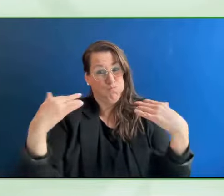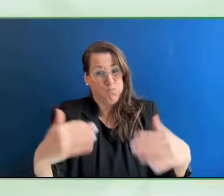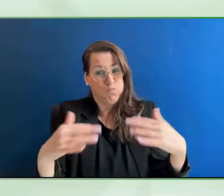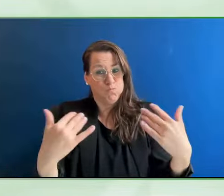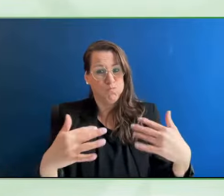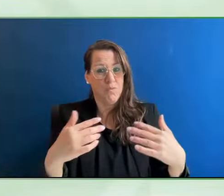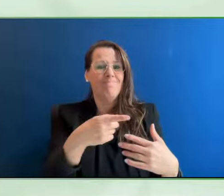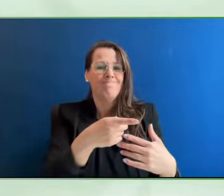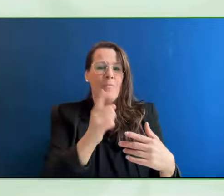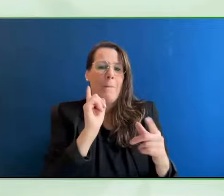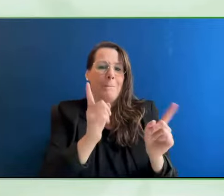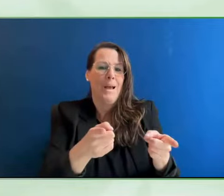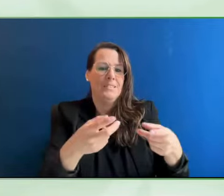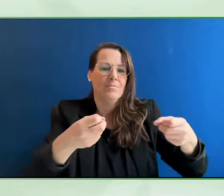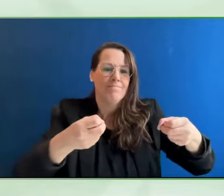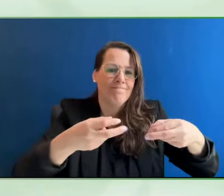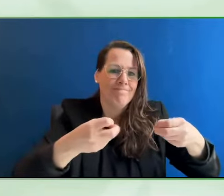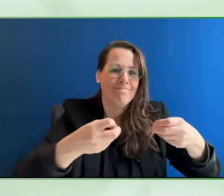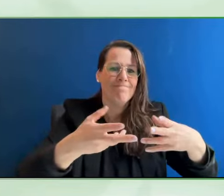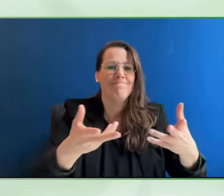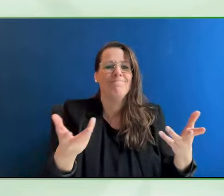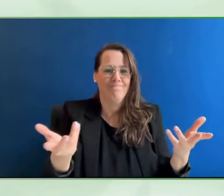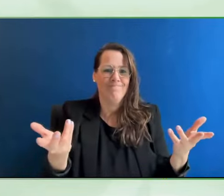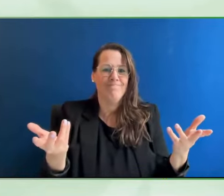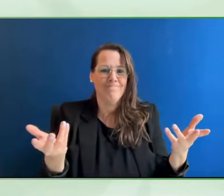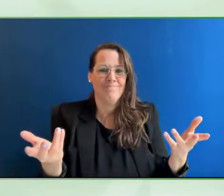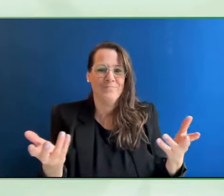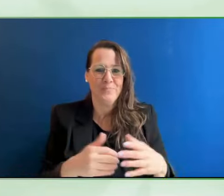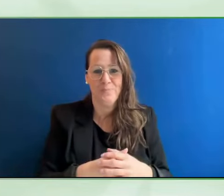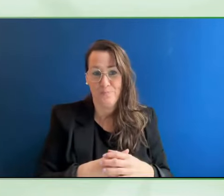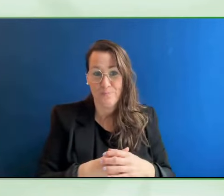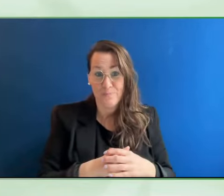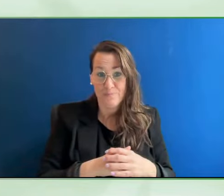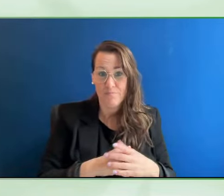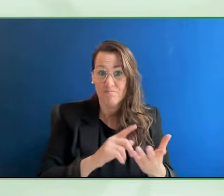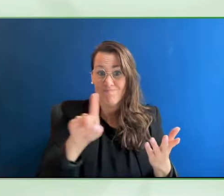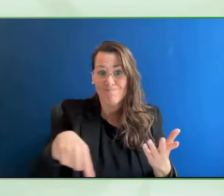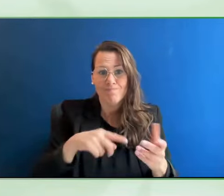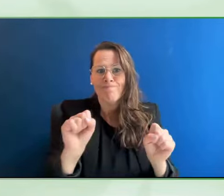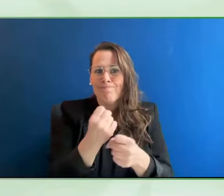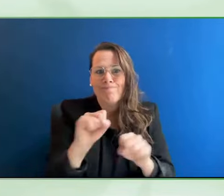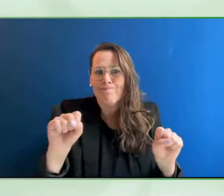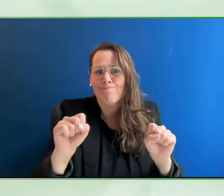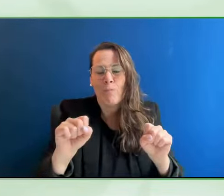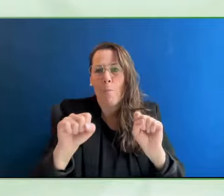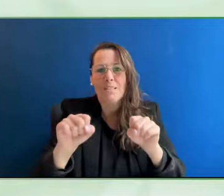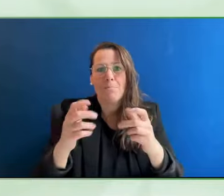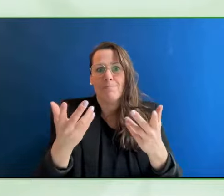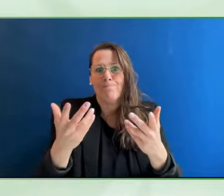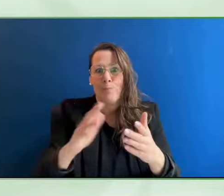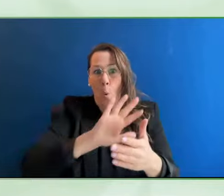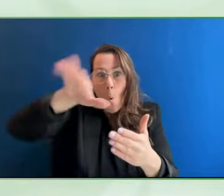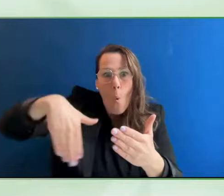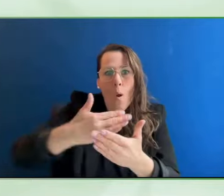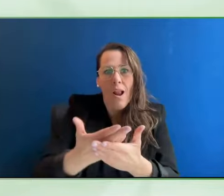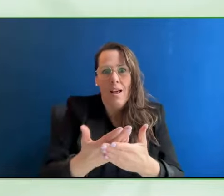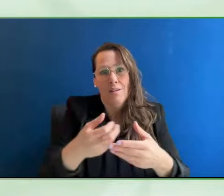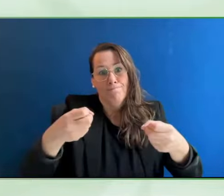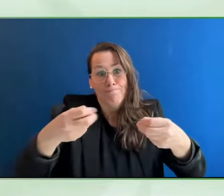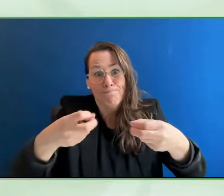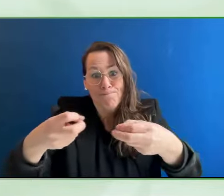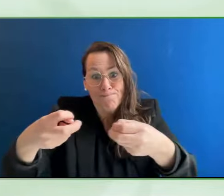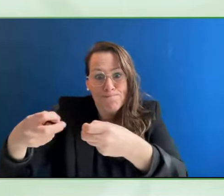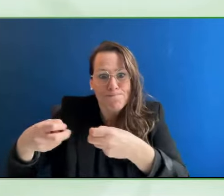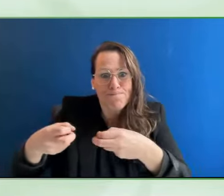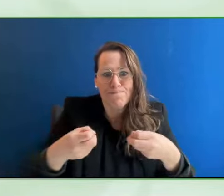This year we will start automatic subtitling of our sport channel, And so we are convinced that we